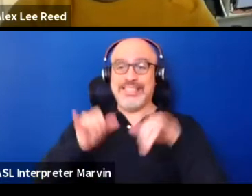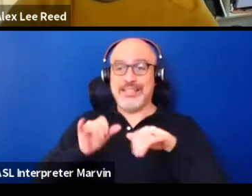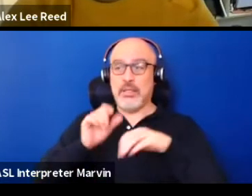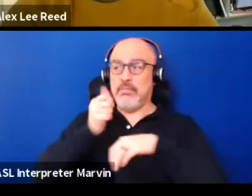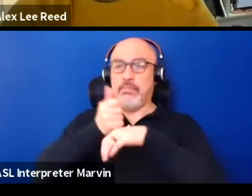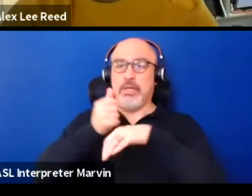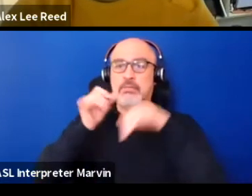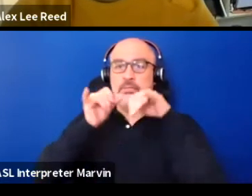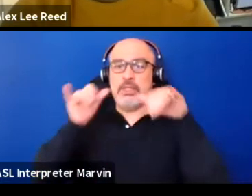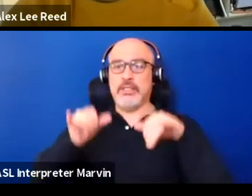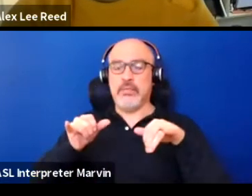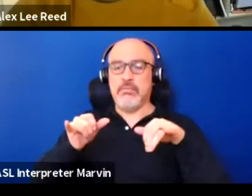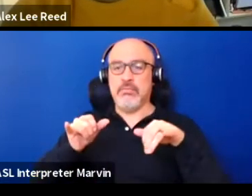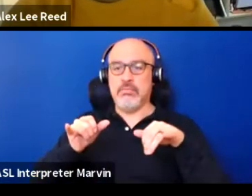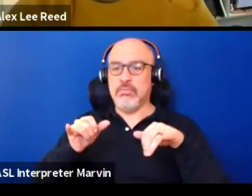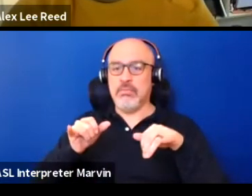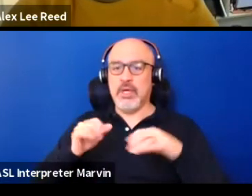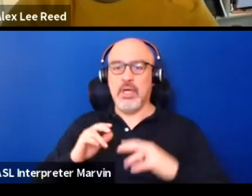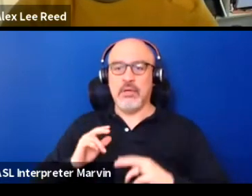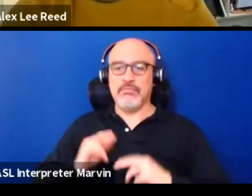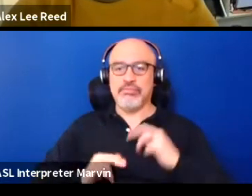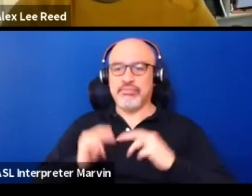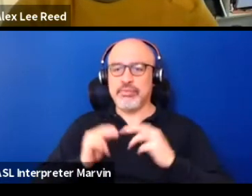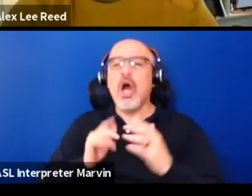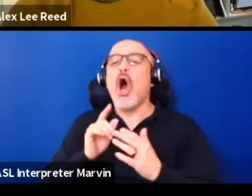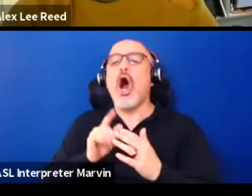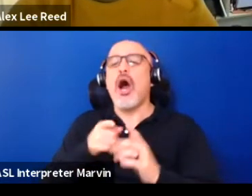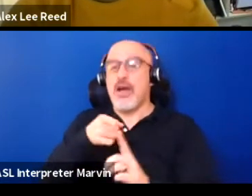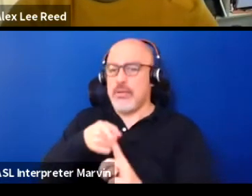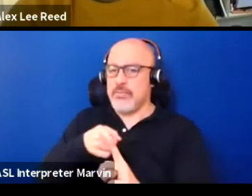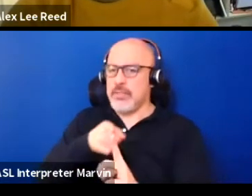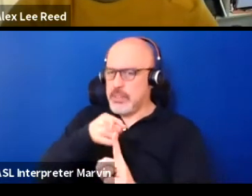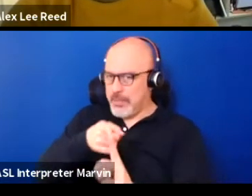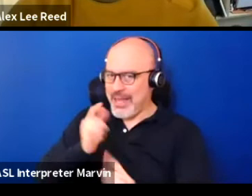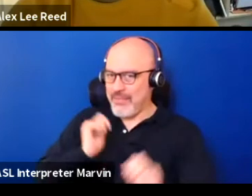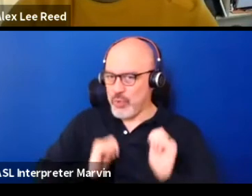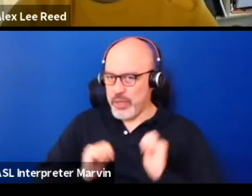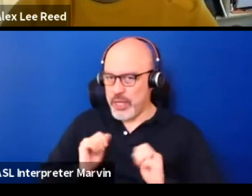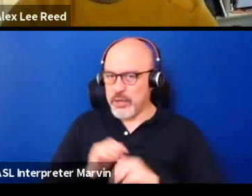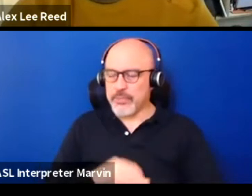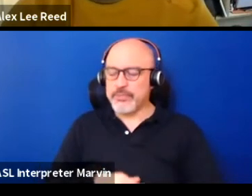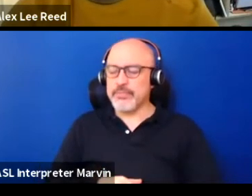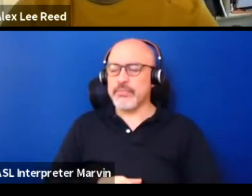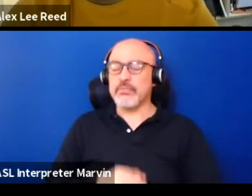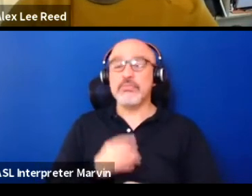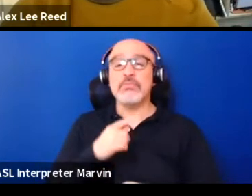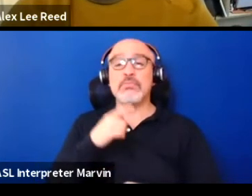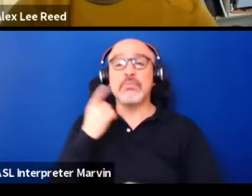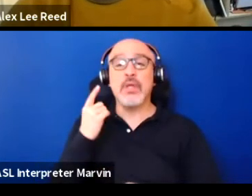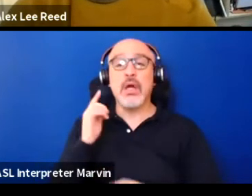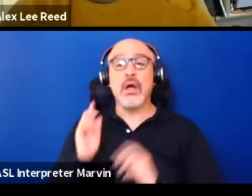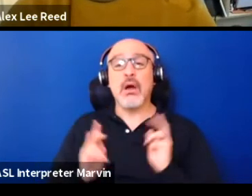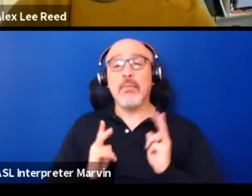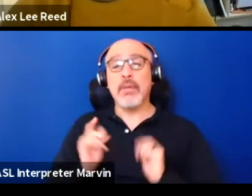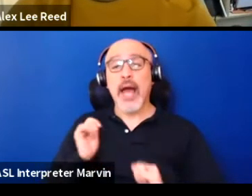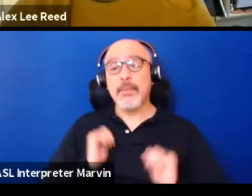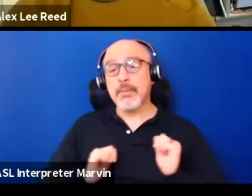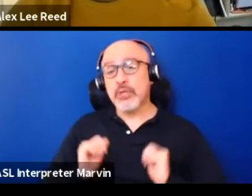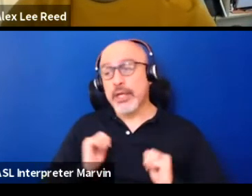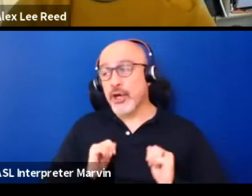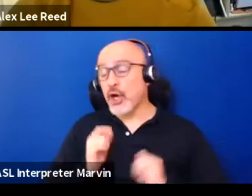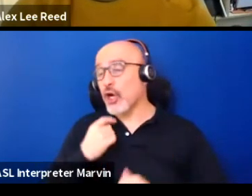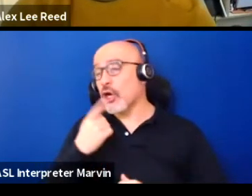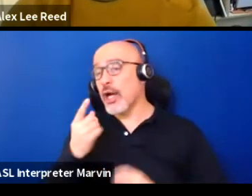the system of what theater is, right? If Black people do theater and really talk about their own stories,